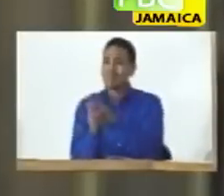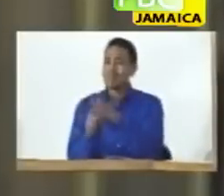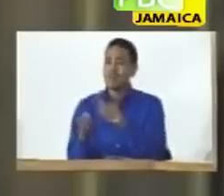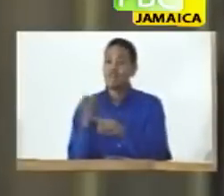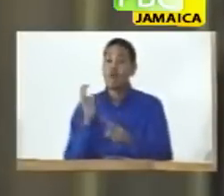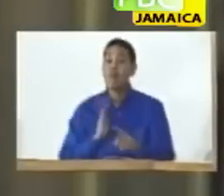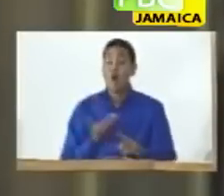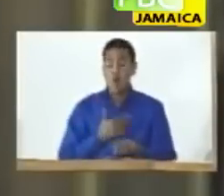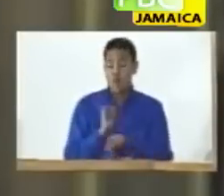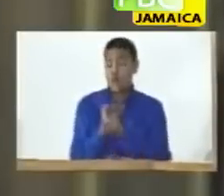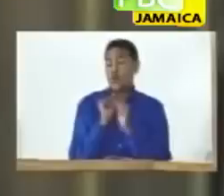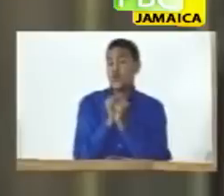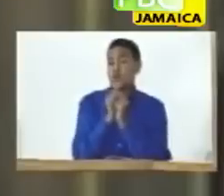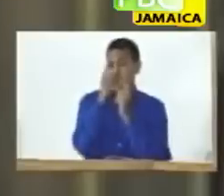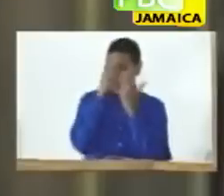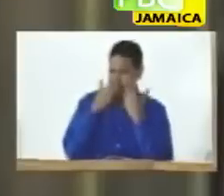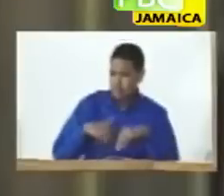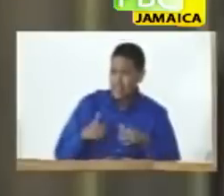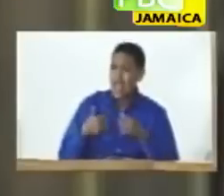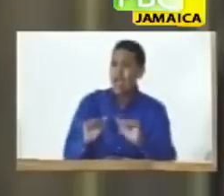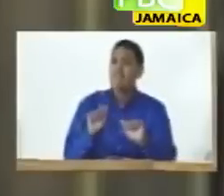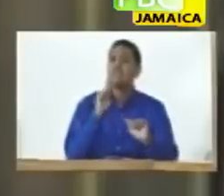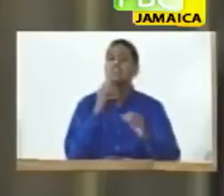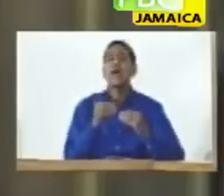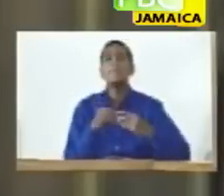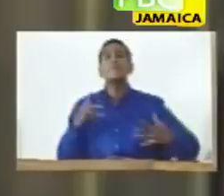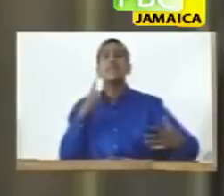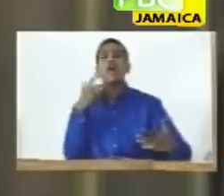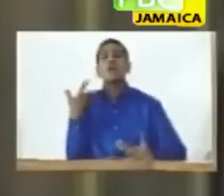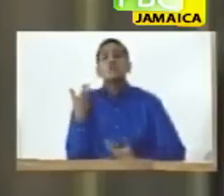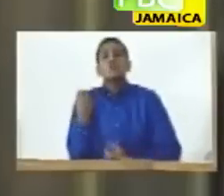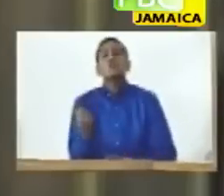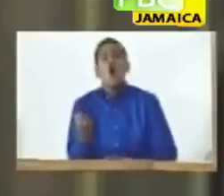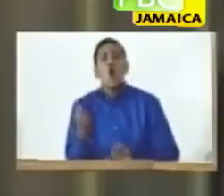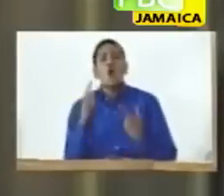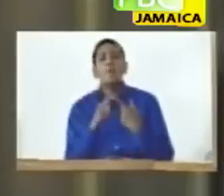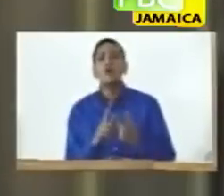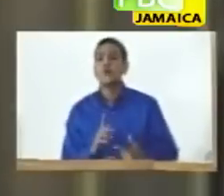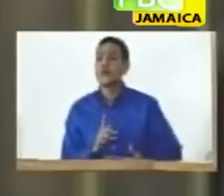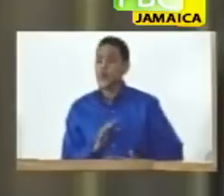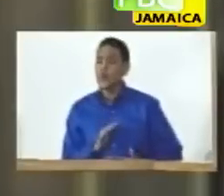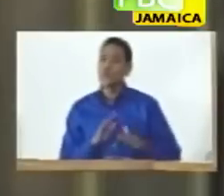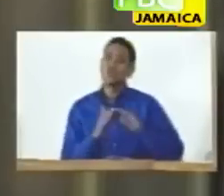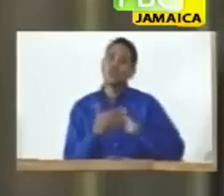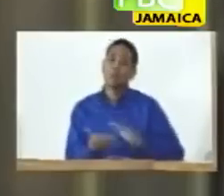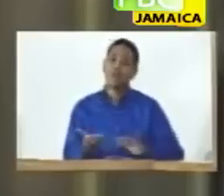collective efforts at building a stronger and a greater Jamaica.